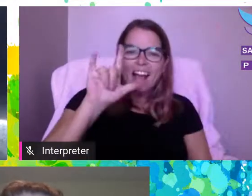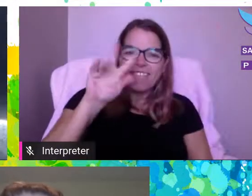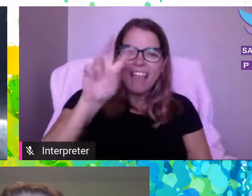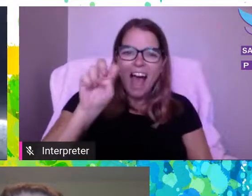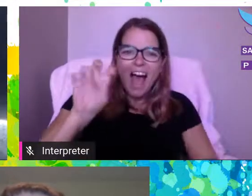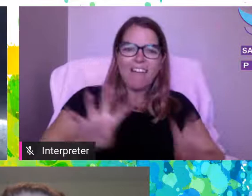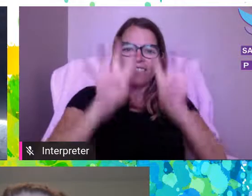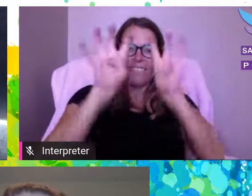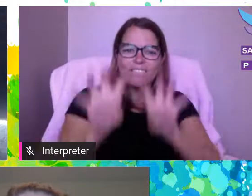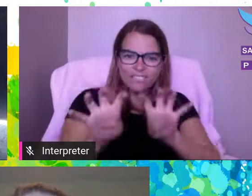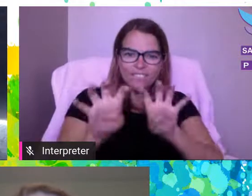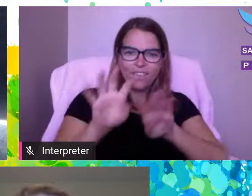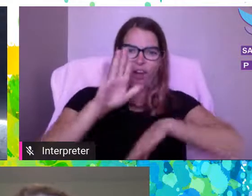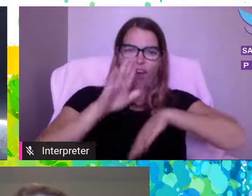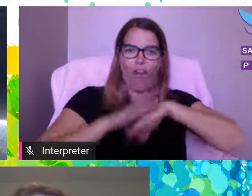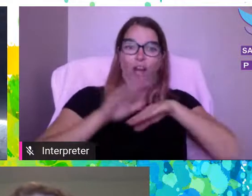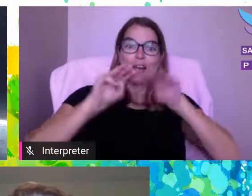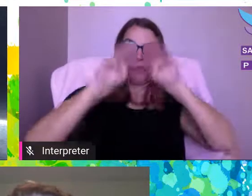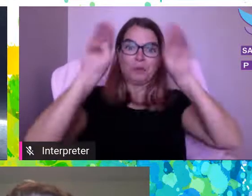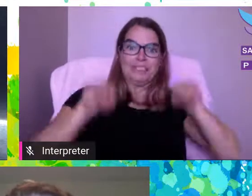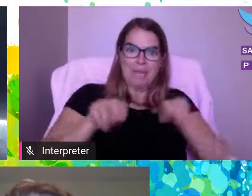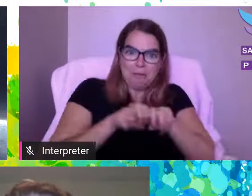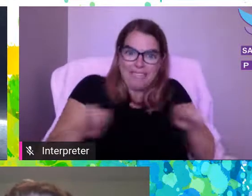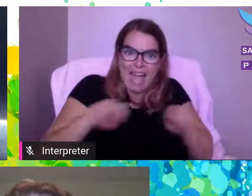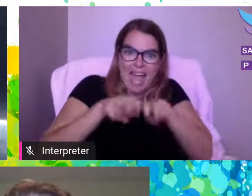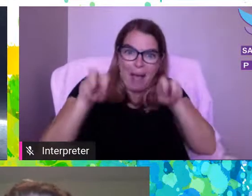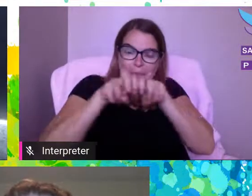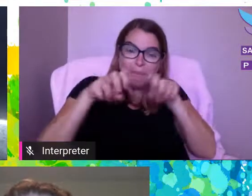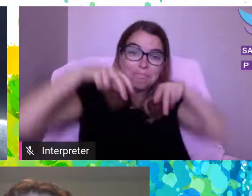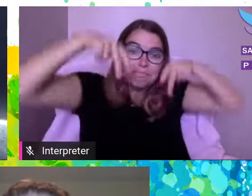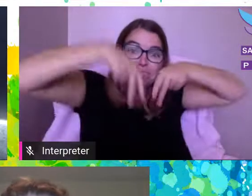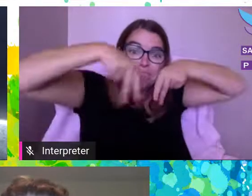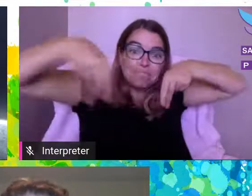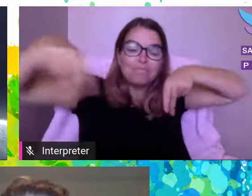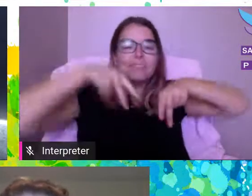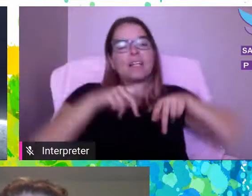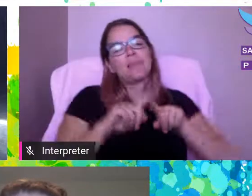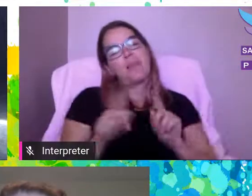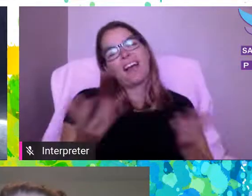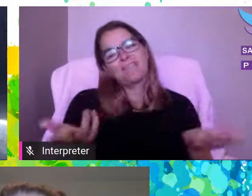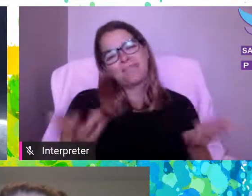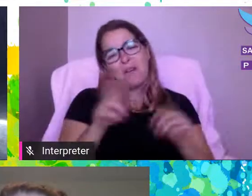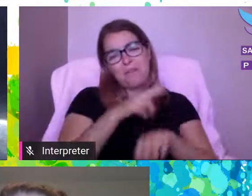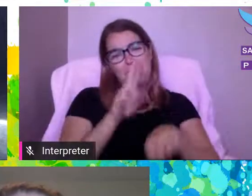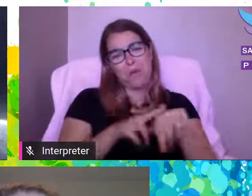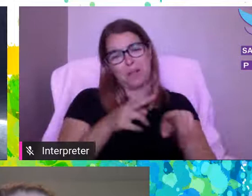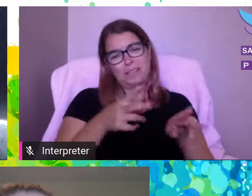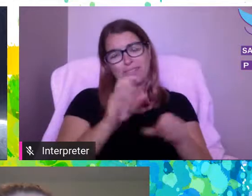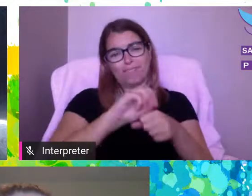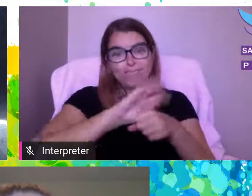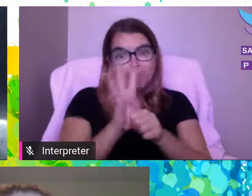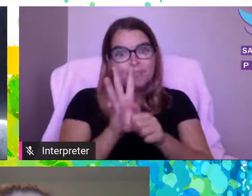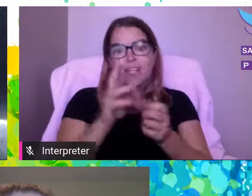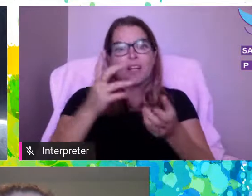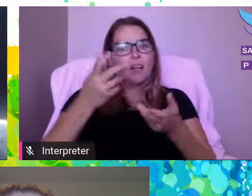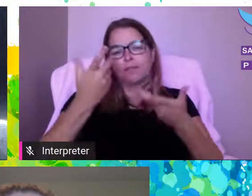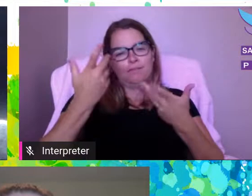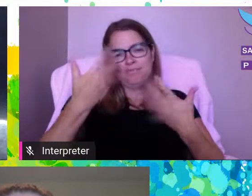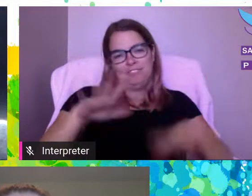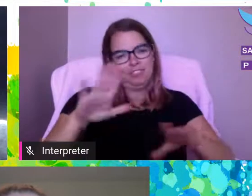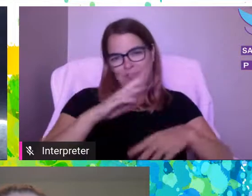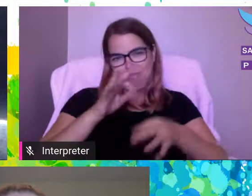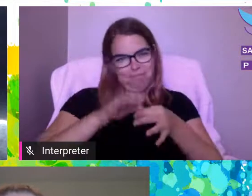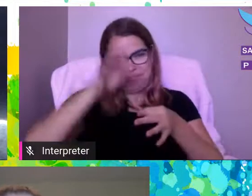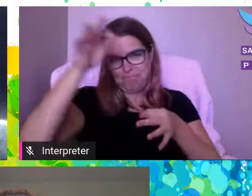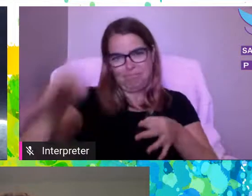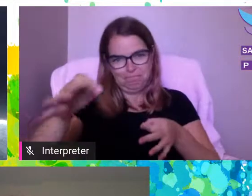steps. But of course, because of the pandemic, we had to postpone that. But a part of that whole event was the